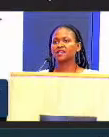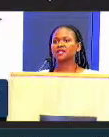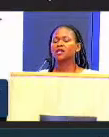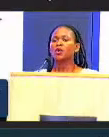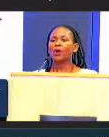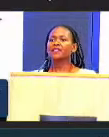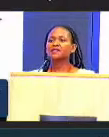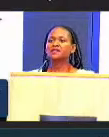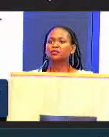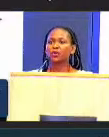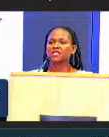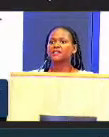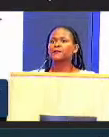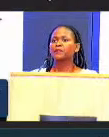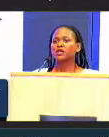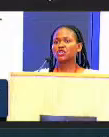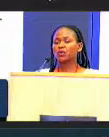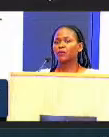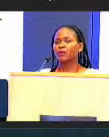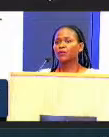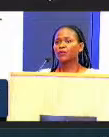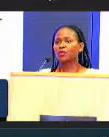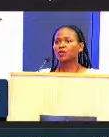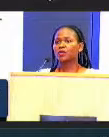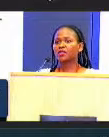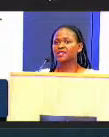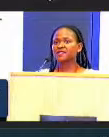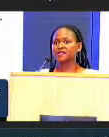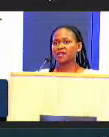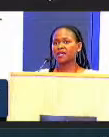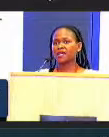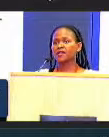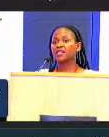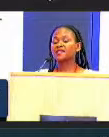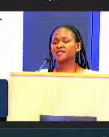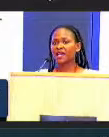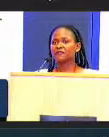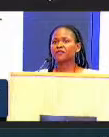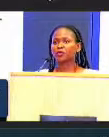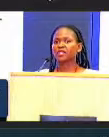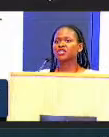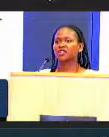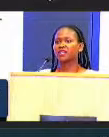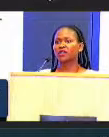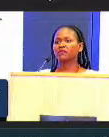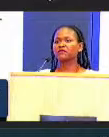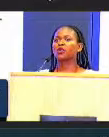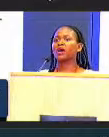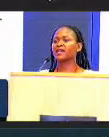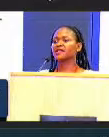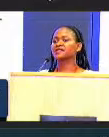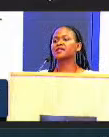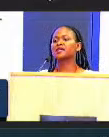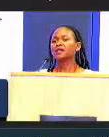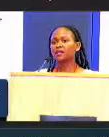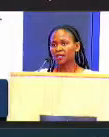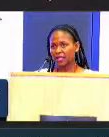said. Why this is important? So these SAF, the production thereof,